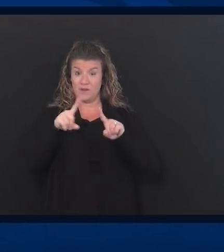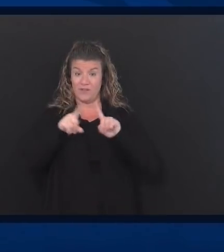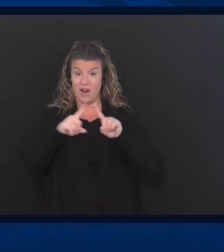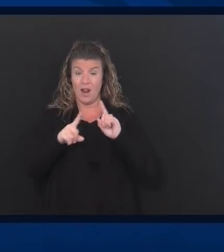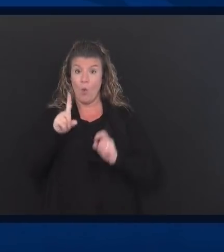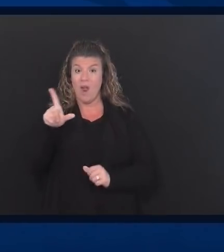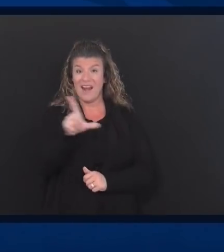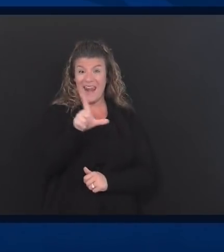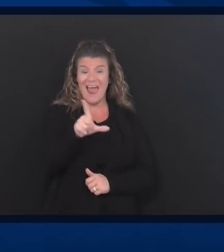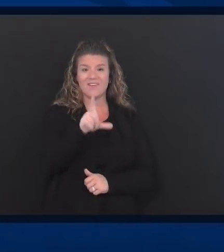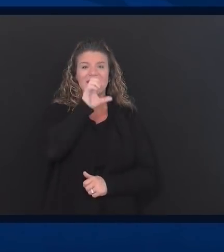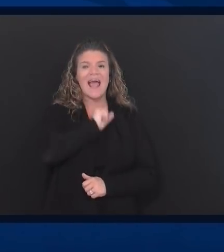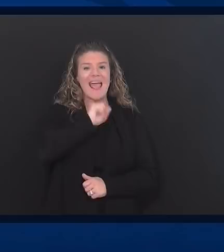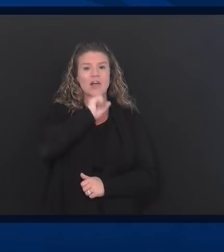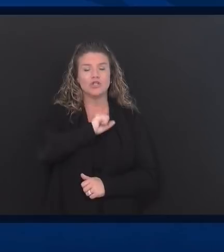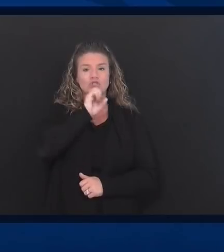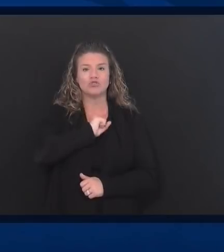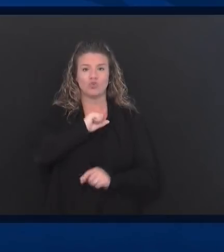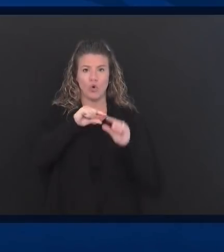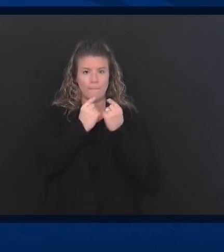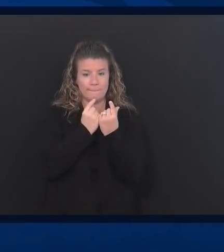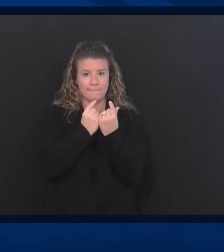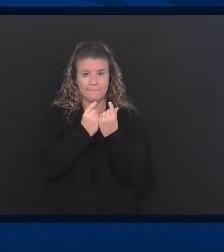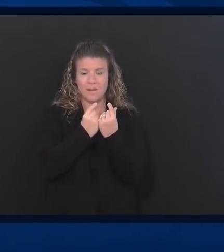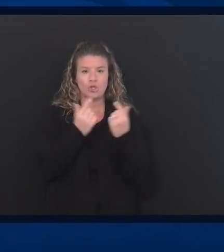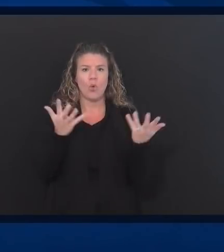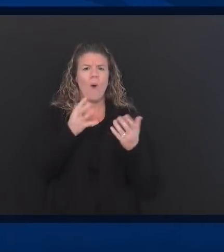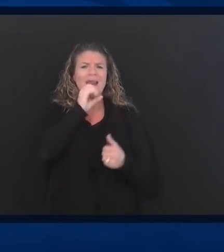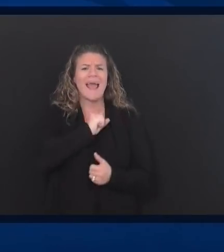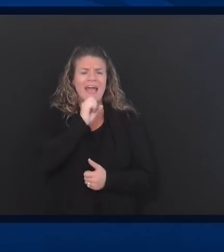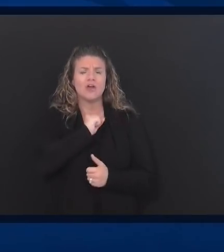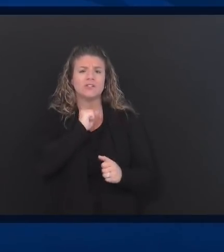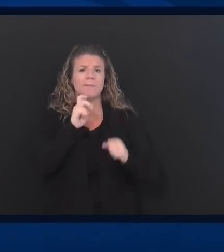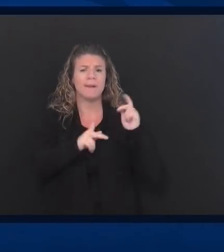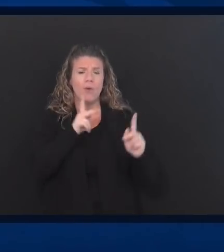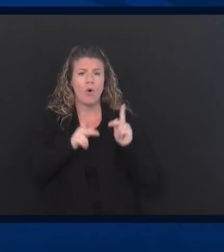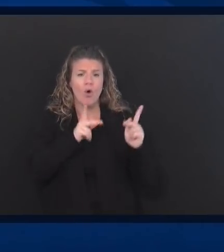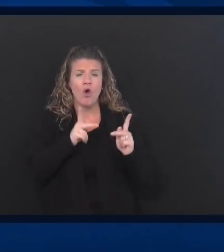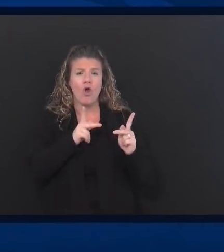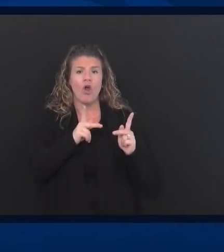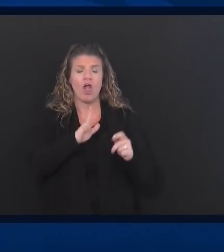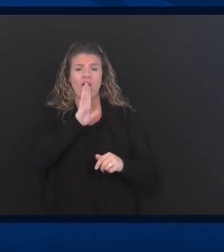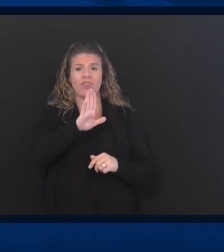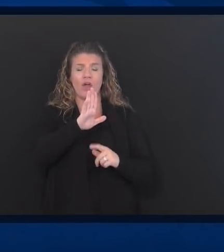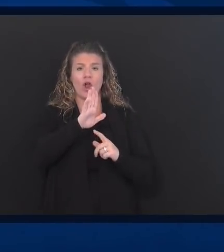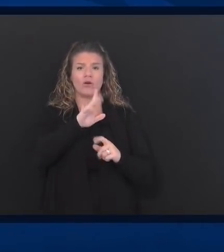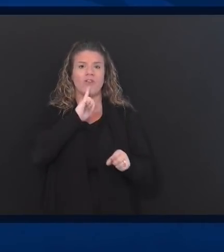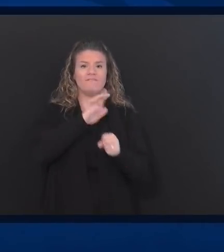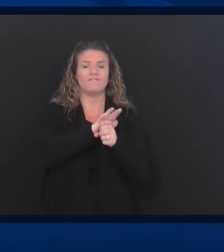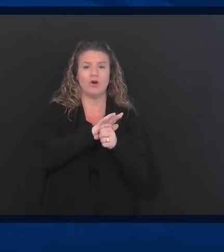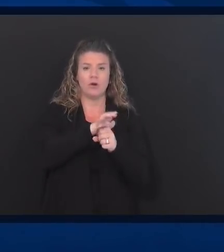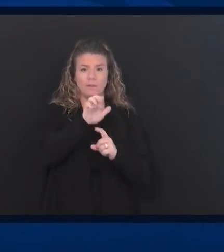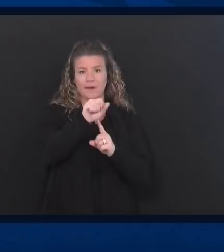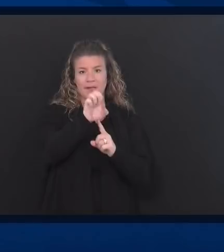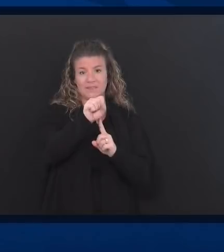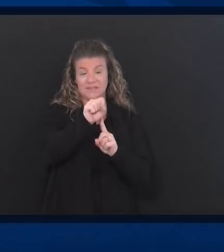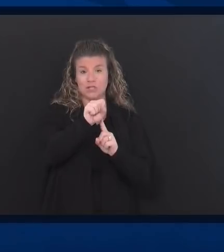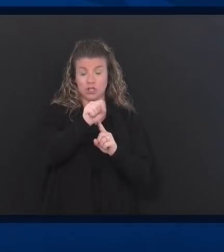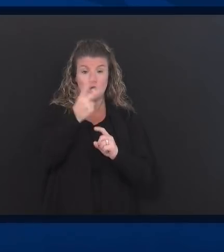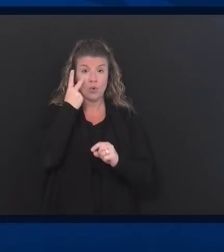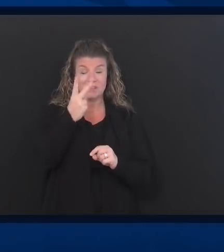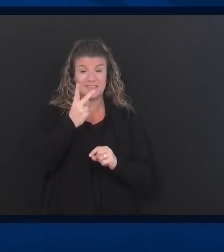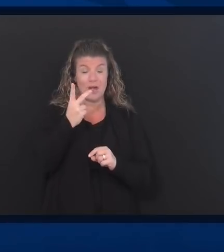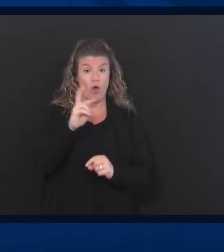at the age distribution. So what age are people that are our laboratory confirmed cases? So you will see on the